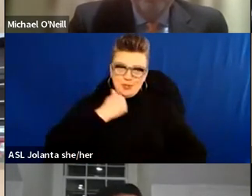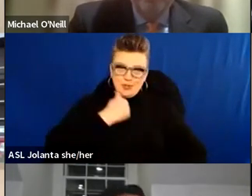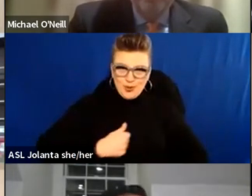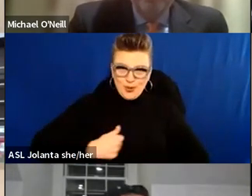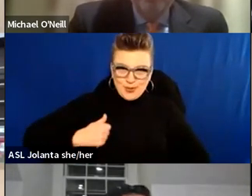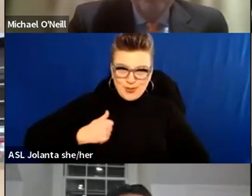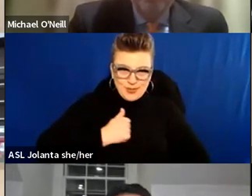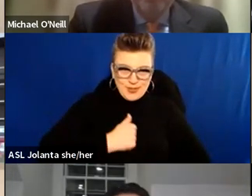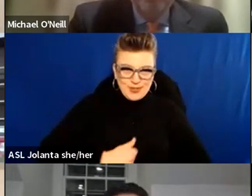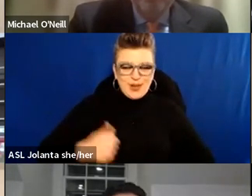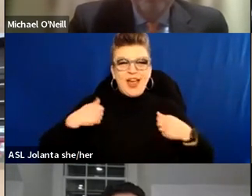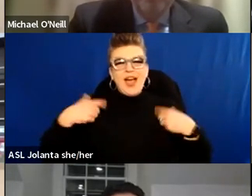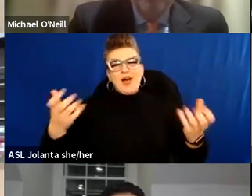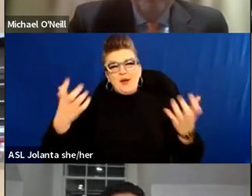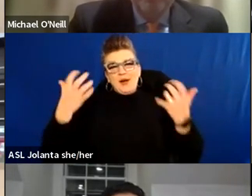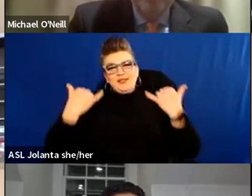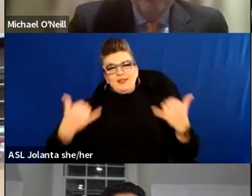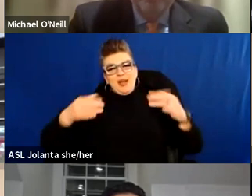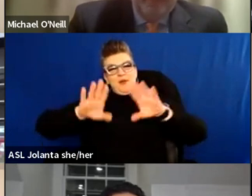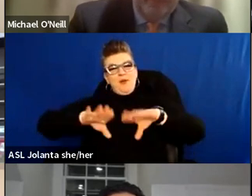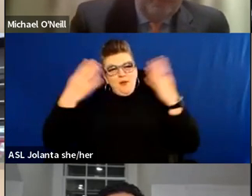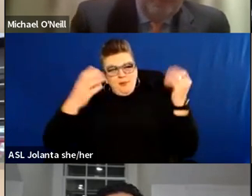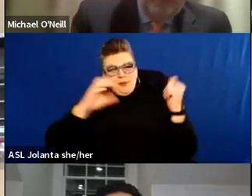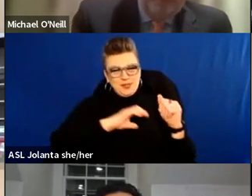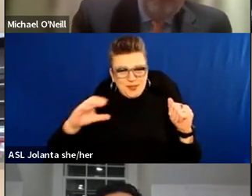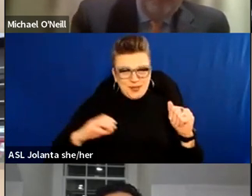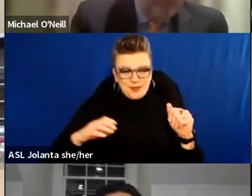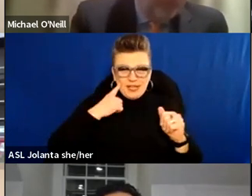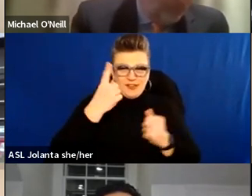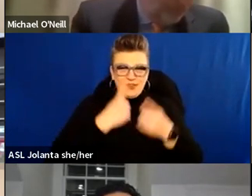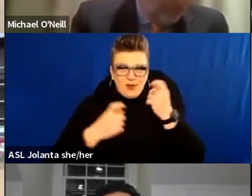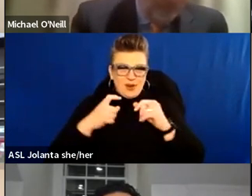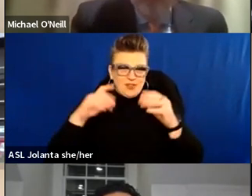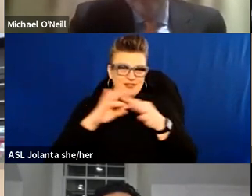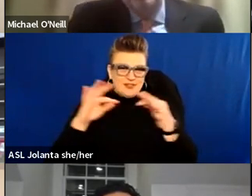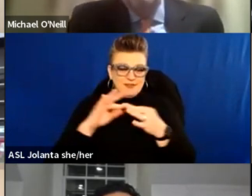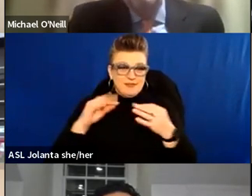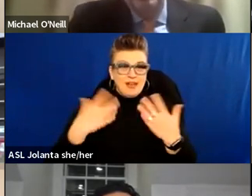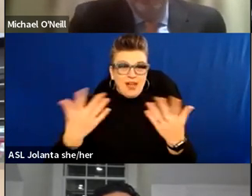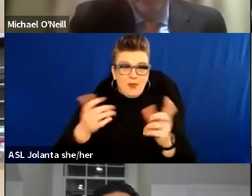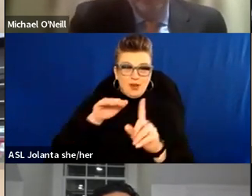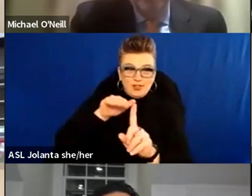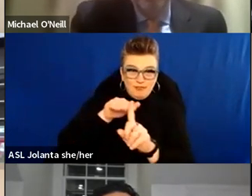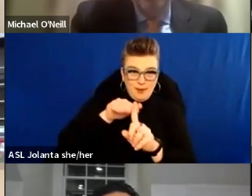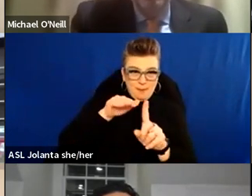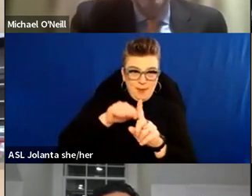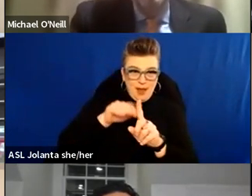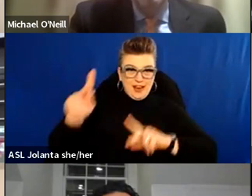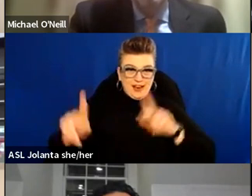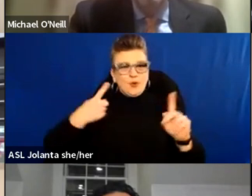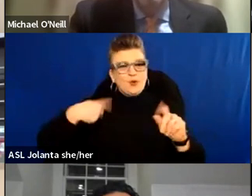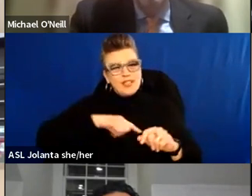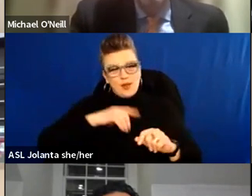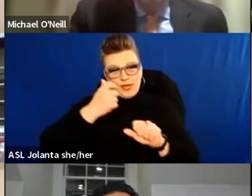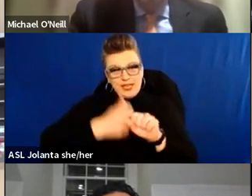i want to now open it up to the committee for questions and comments and i'd like to remind my colleagues about our agreed upon that we each have five